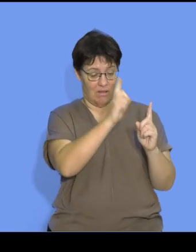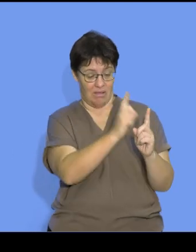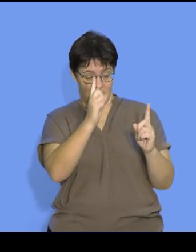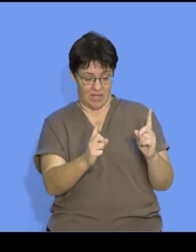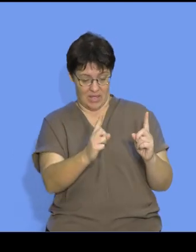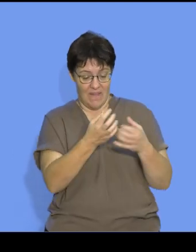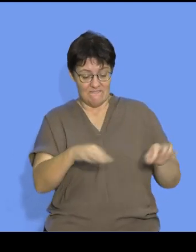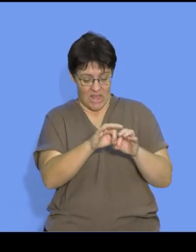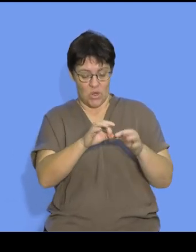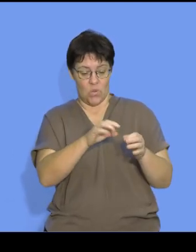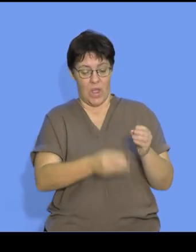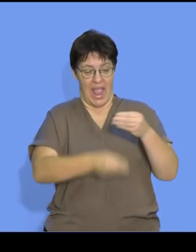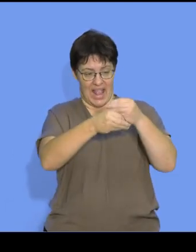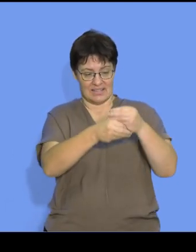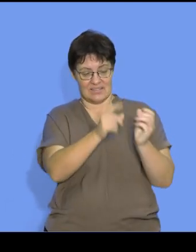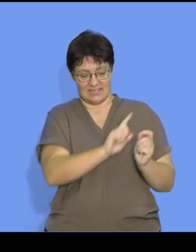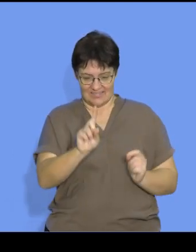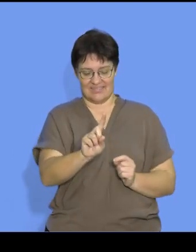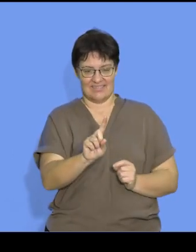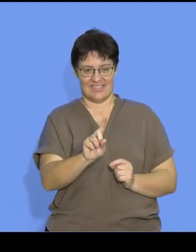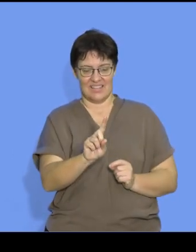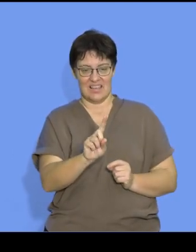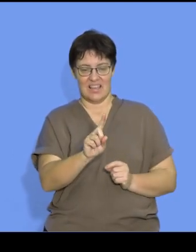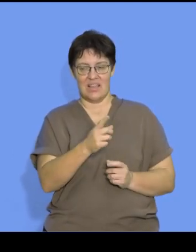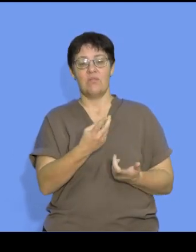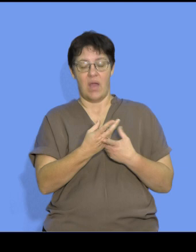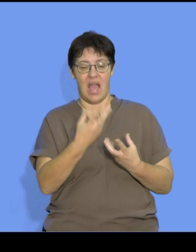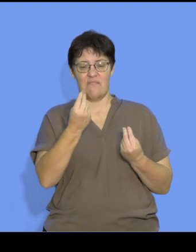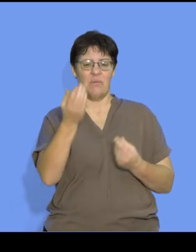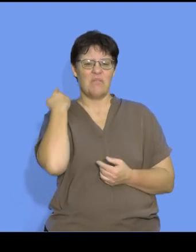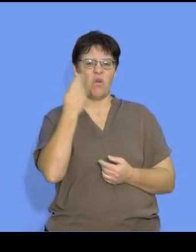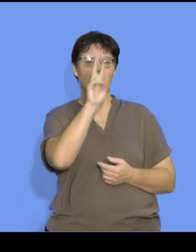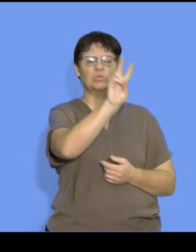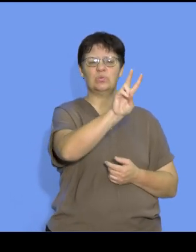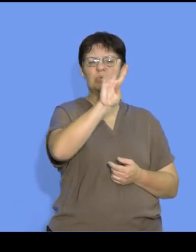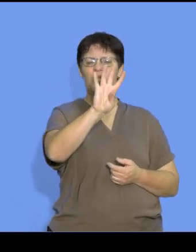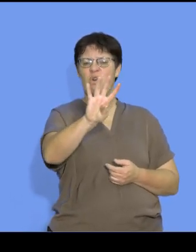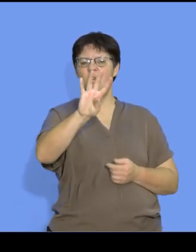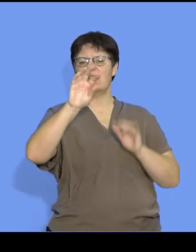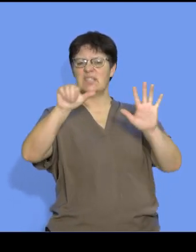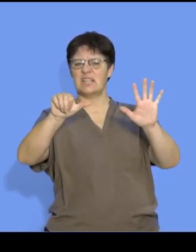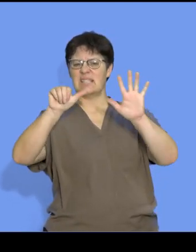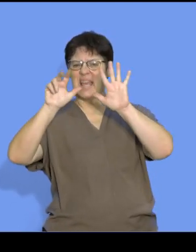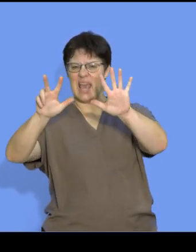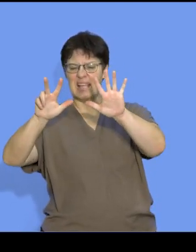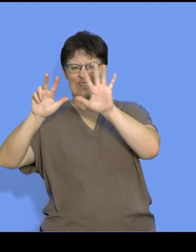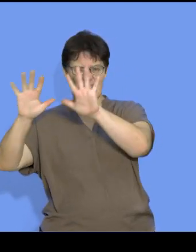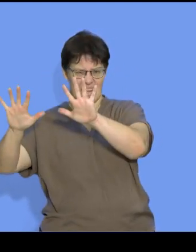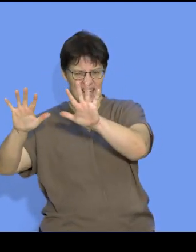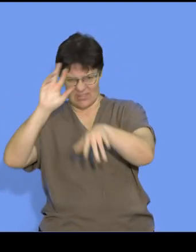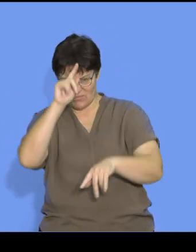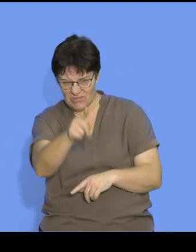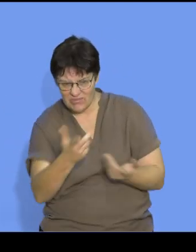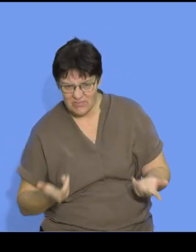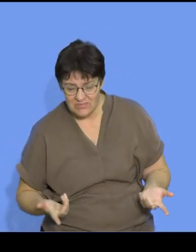think about the example I had on the previous slide, I had 2, 4, 6,